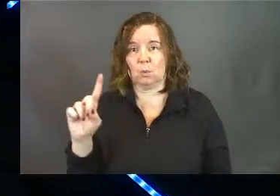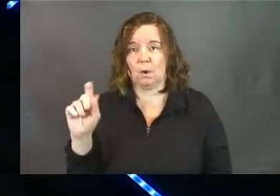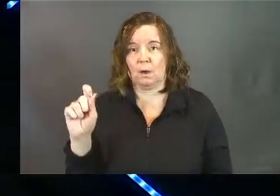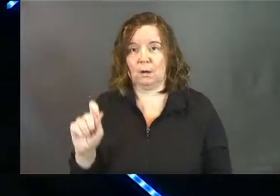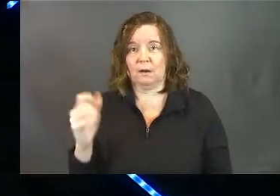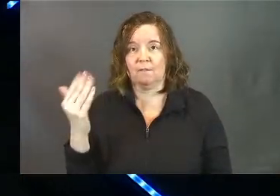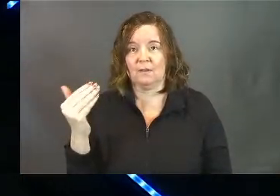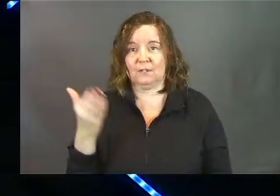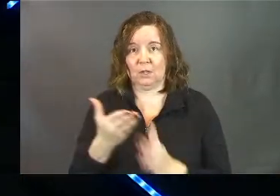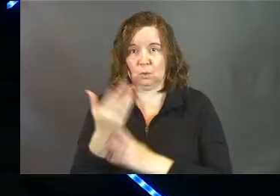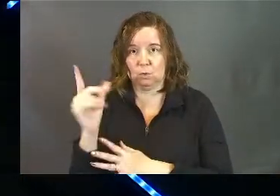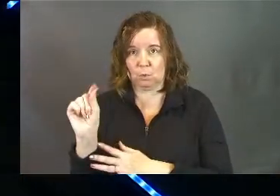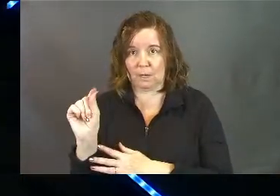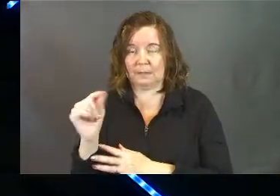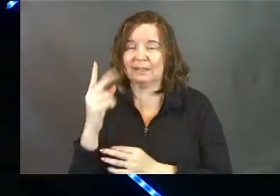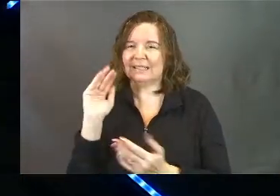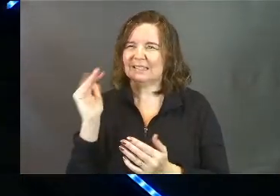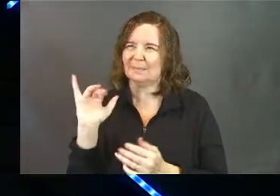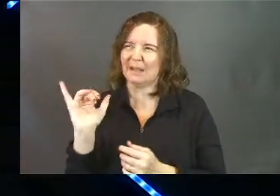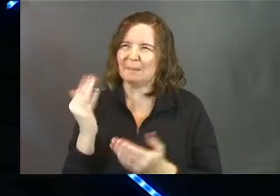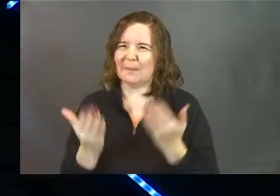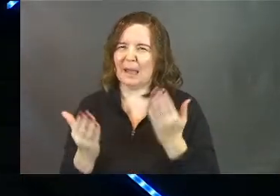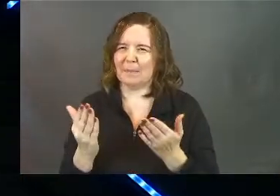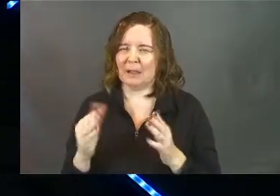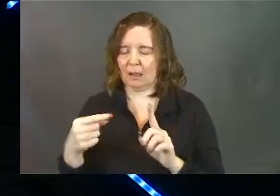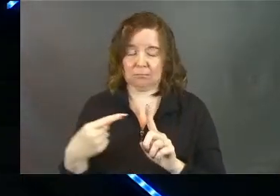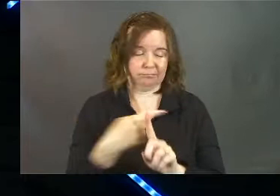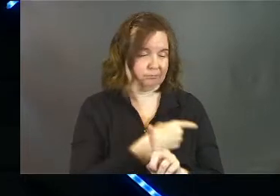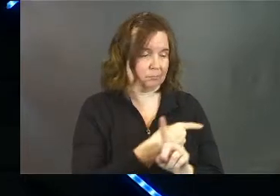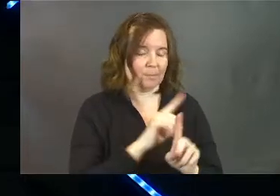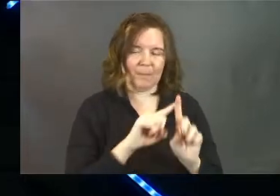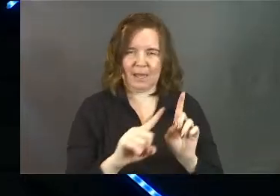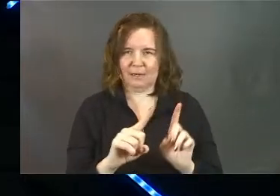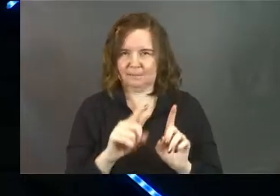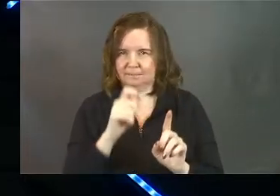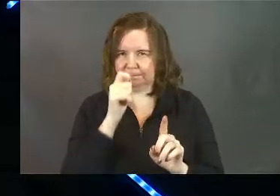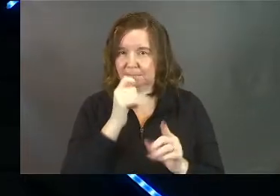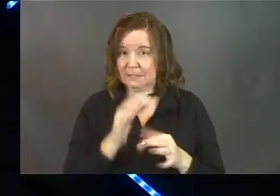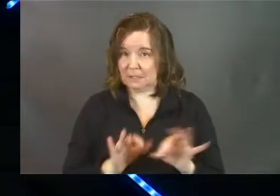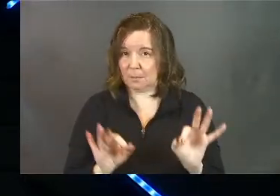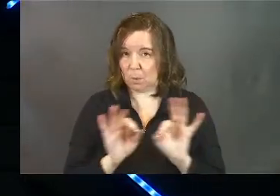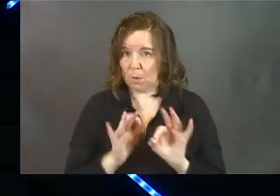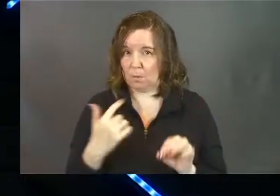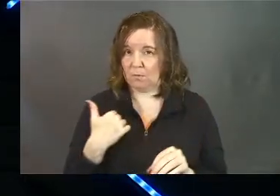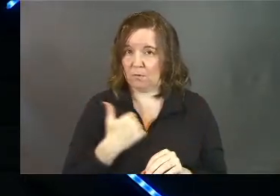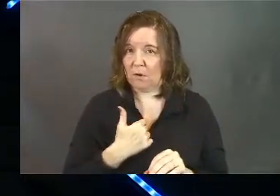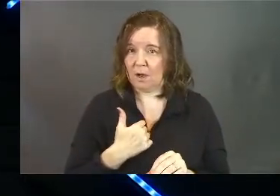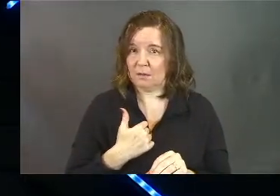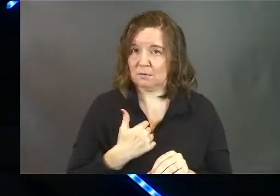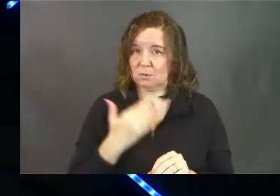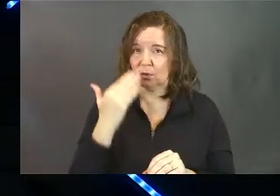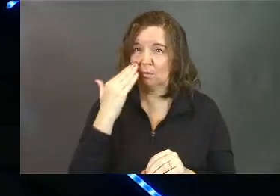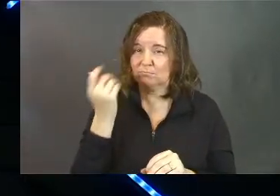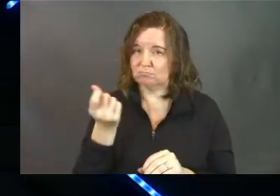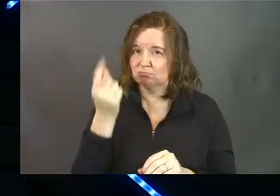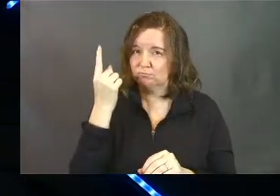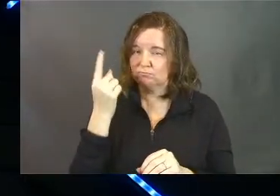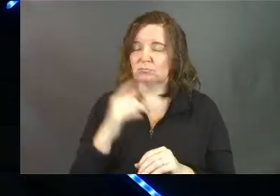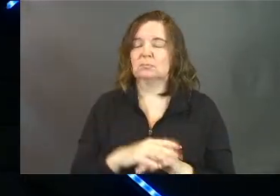15 through 20. It's going to seem like sort of maybe like a right turn for a second, but really, really important for us to frame this conversation.